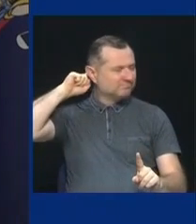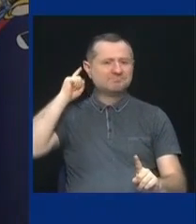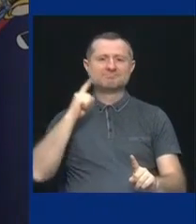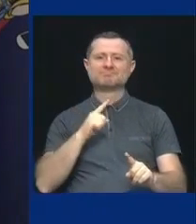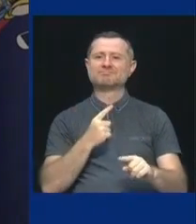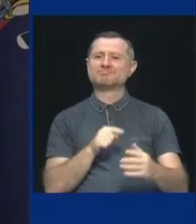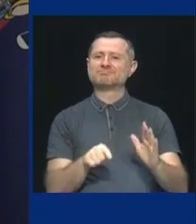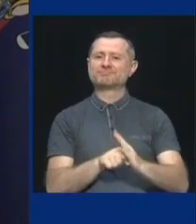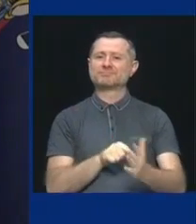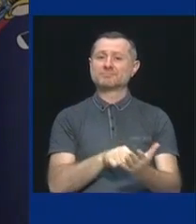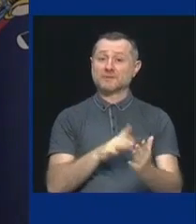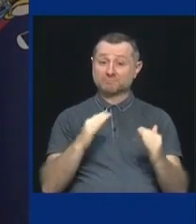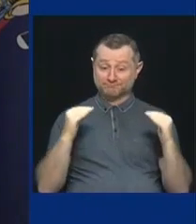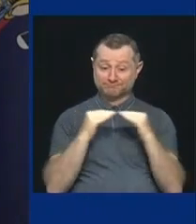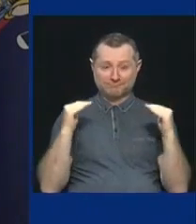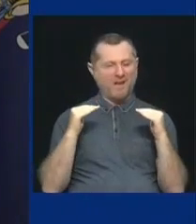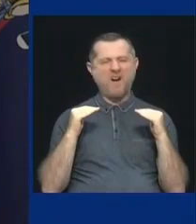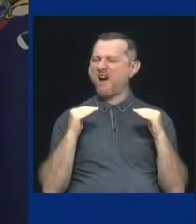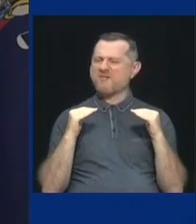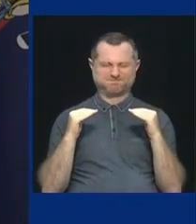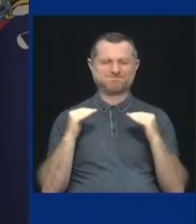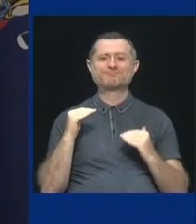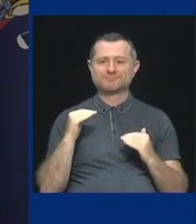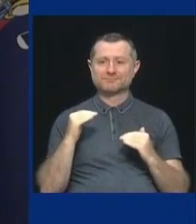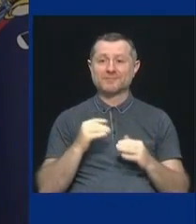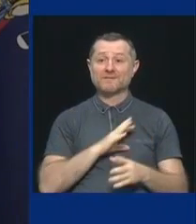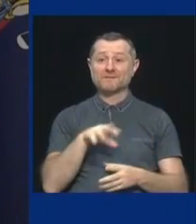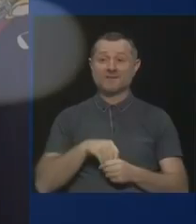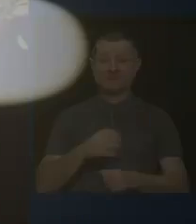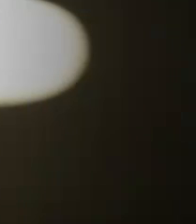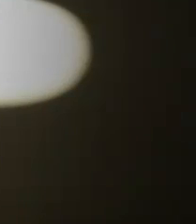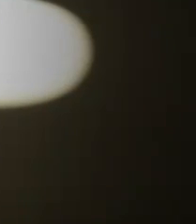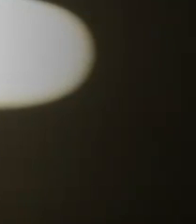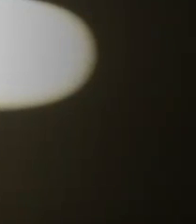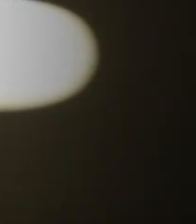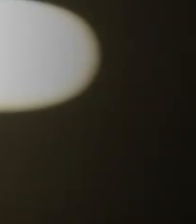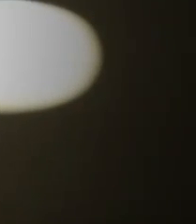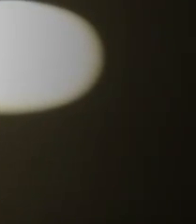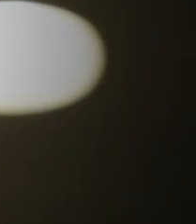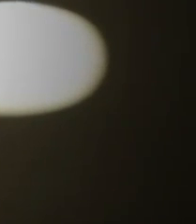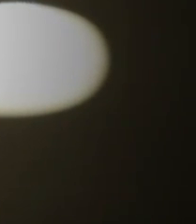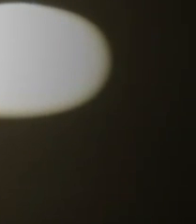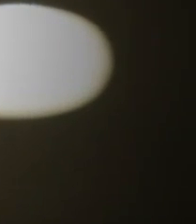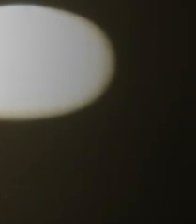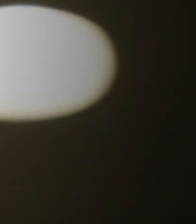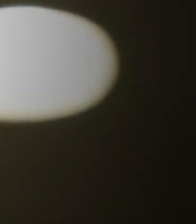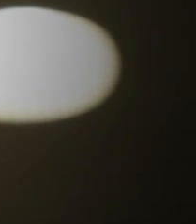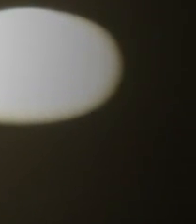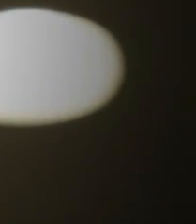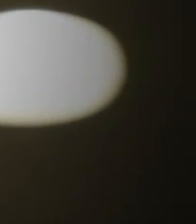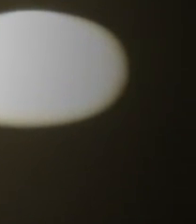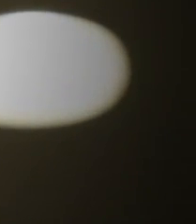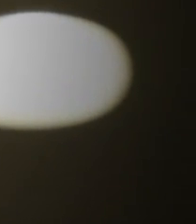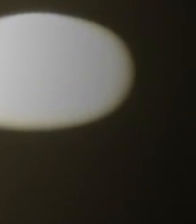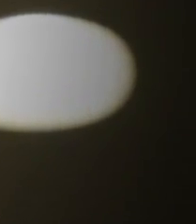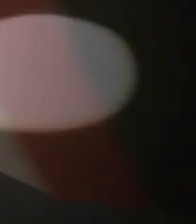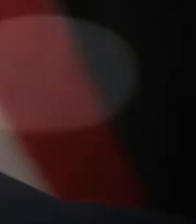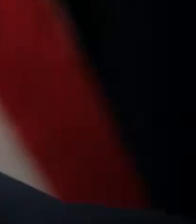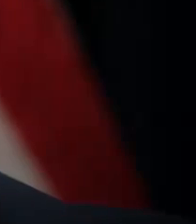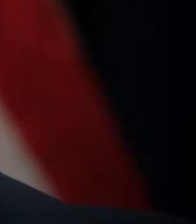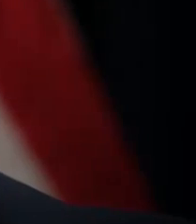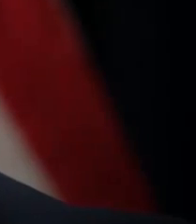short, he's basically saying there is a legitimate reason for why I do this to people, and it is not for my sexual